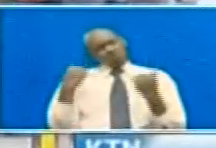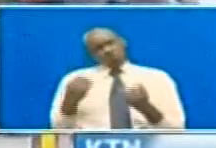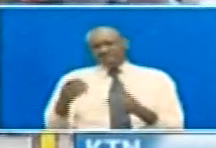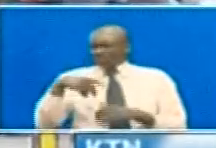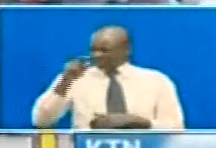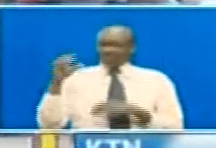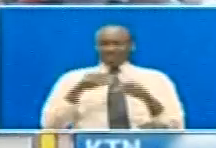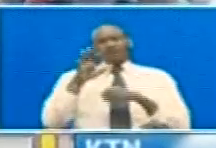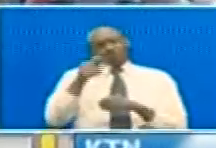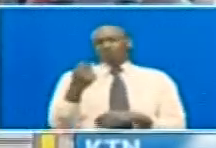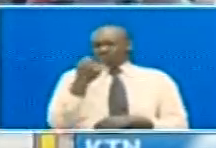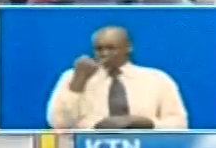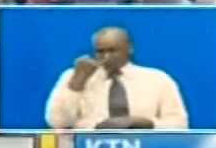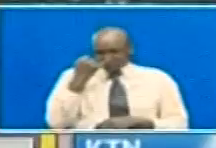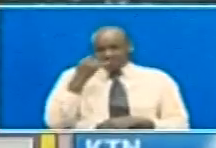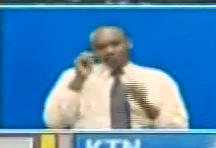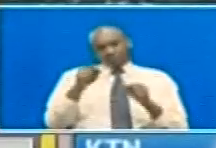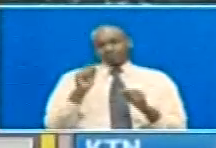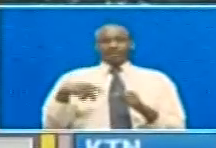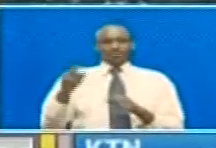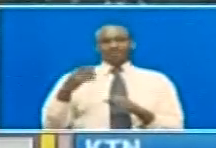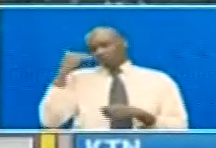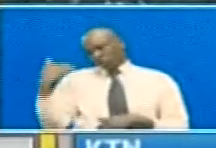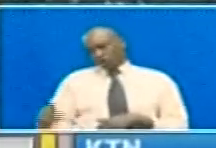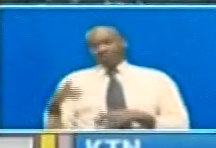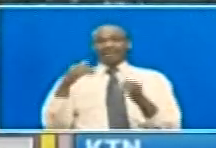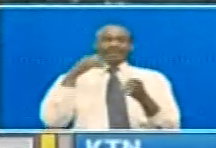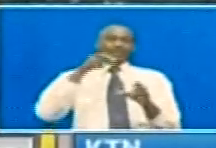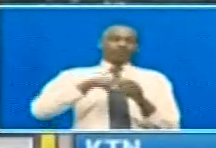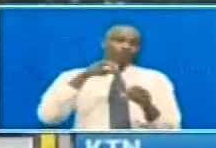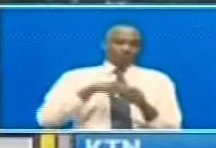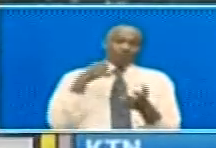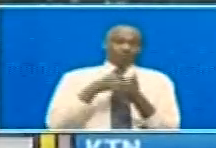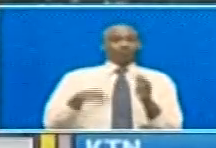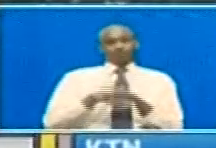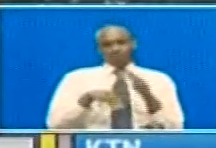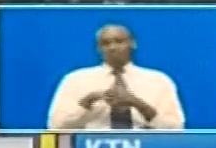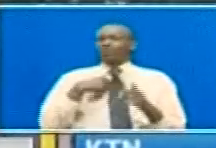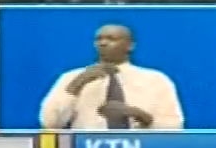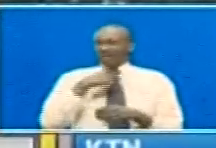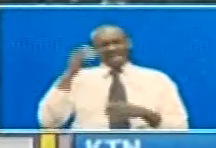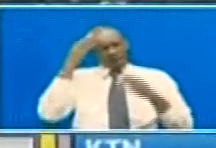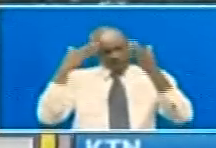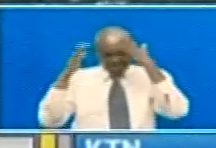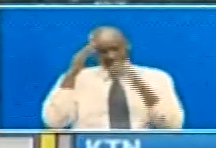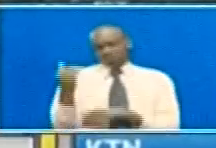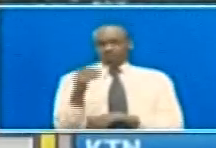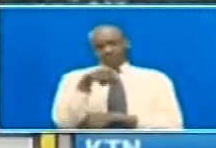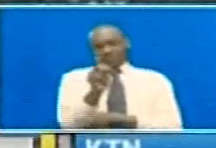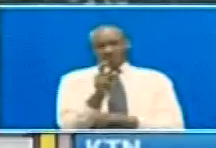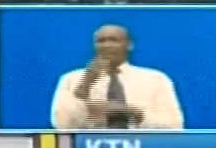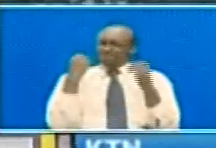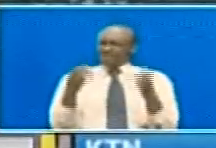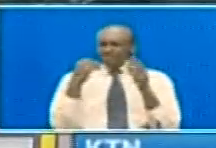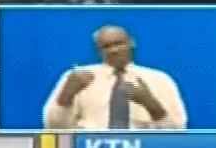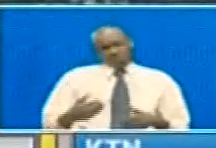by the drugs menace are kept busy. Tunajaribu kuhamasisha vijana. Manake kwa vijana kwa sasa wengi